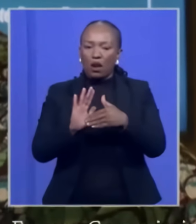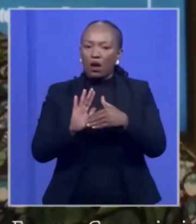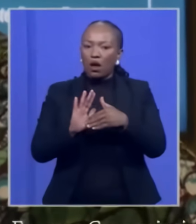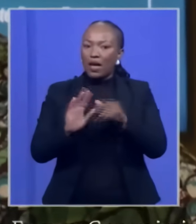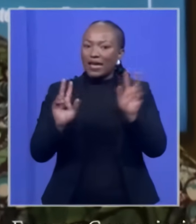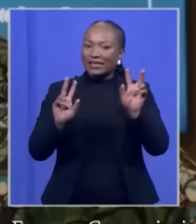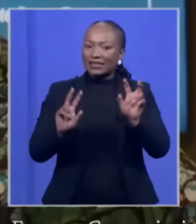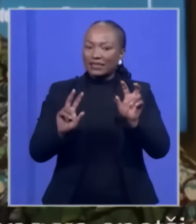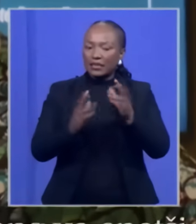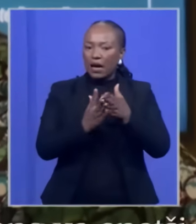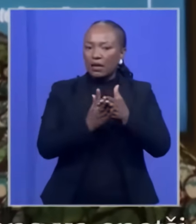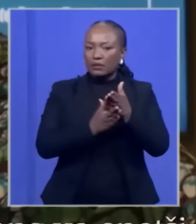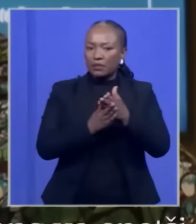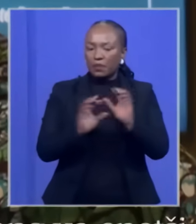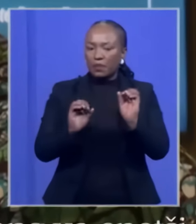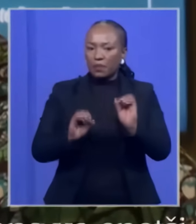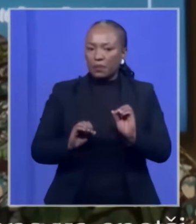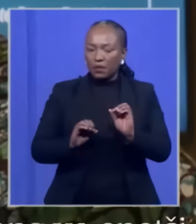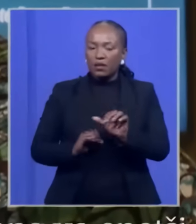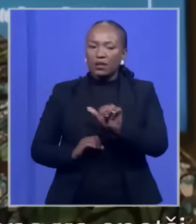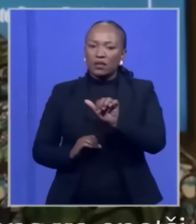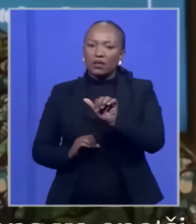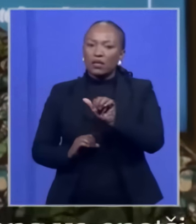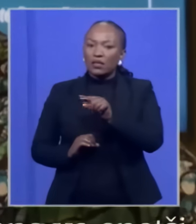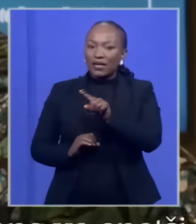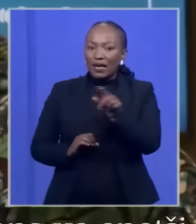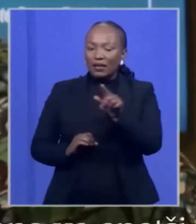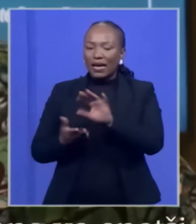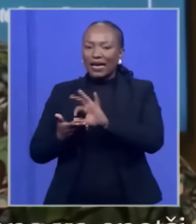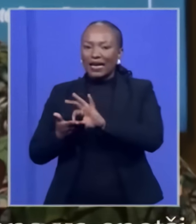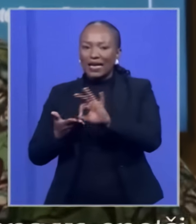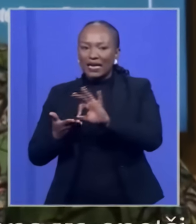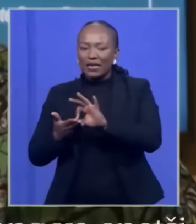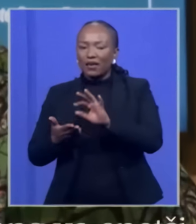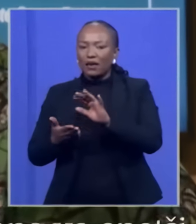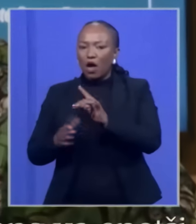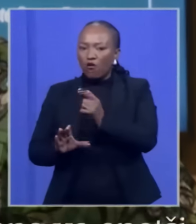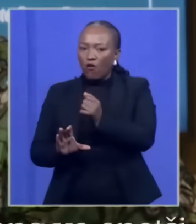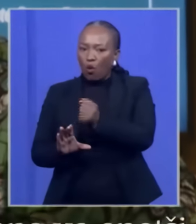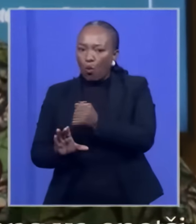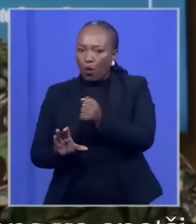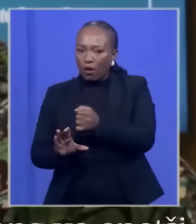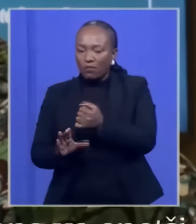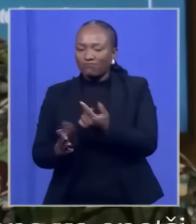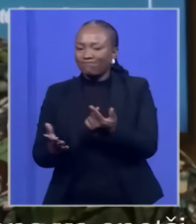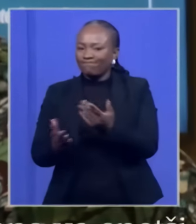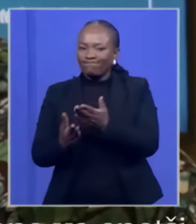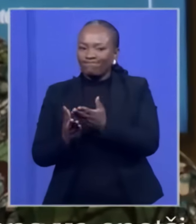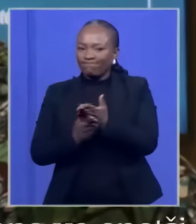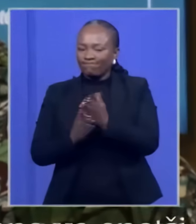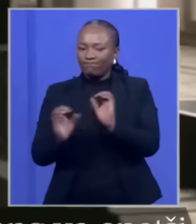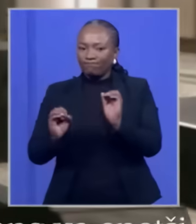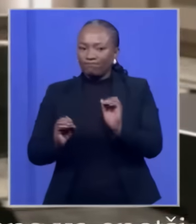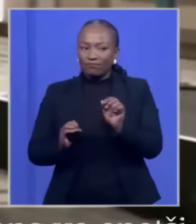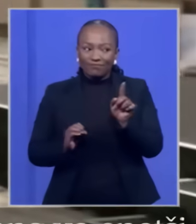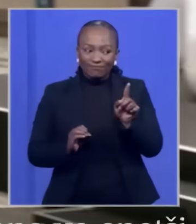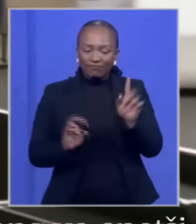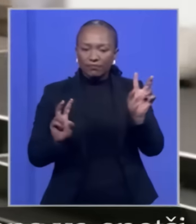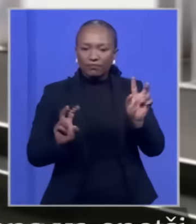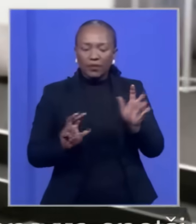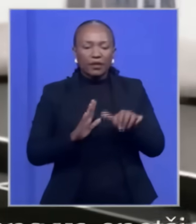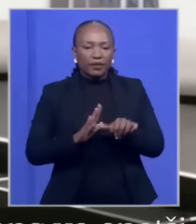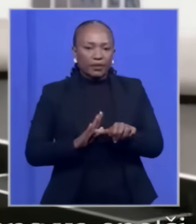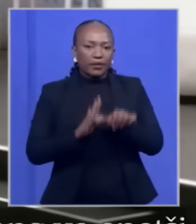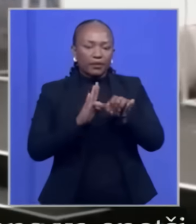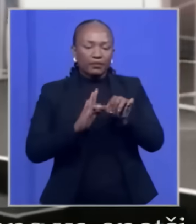Africans don't have access to clean cooking. So those statistics are very significant for our continent.